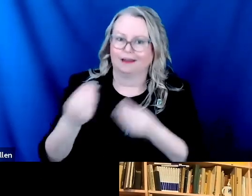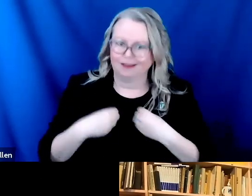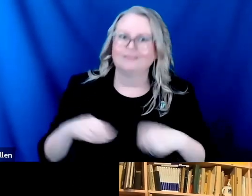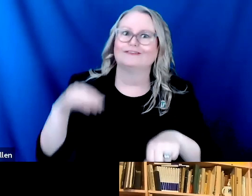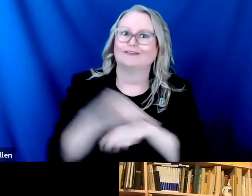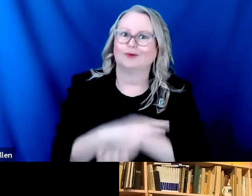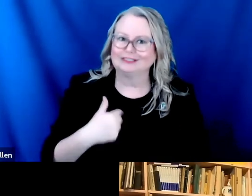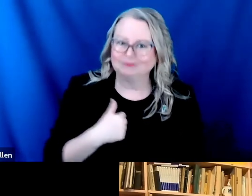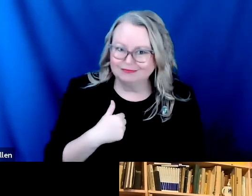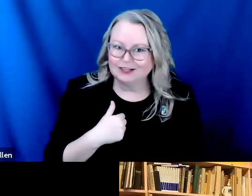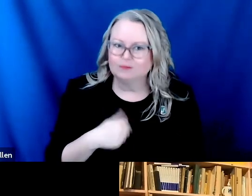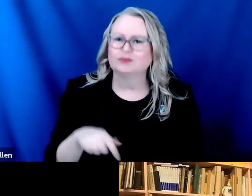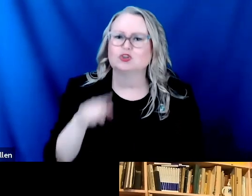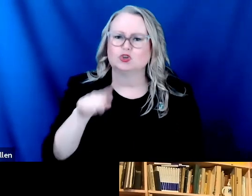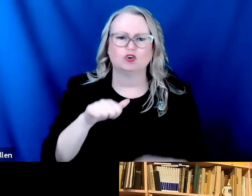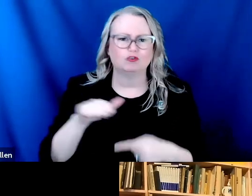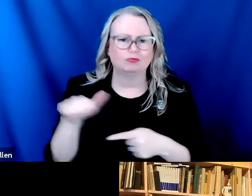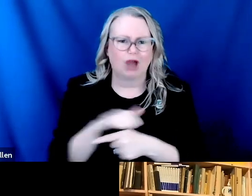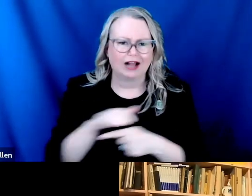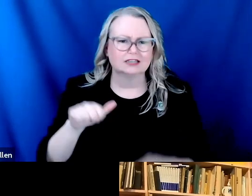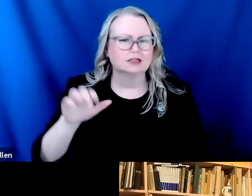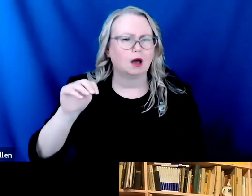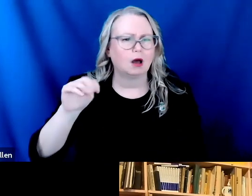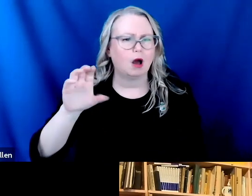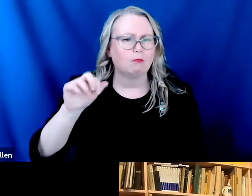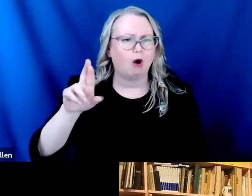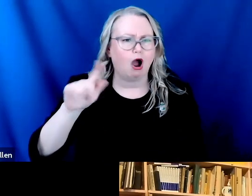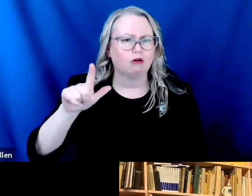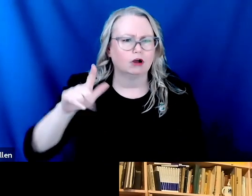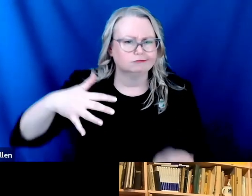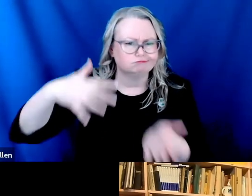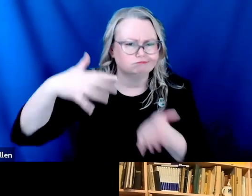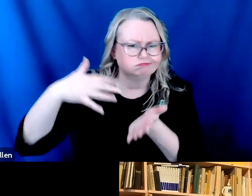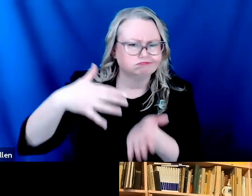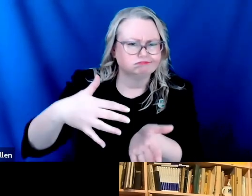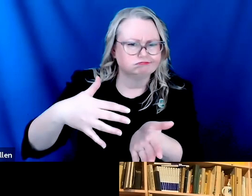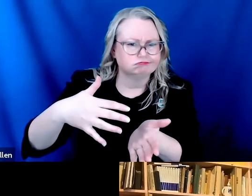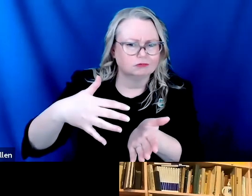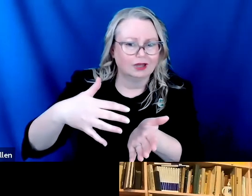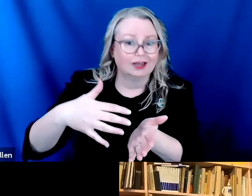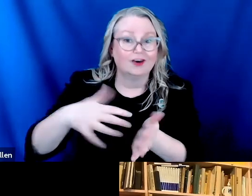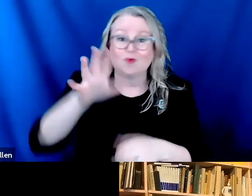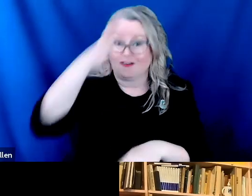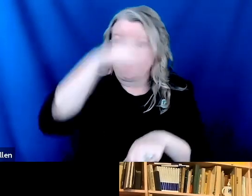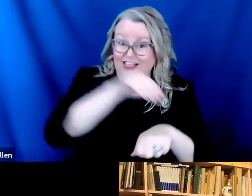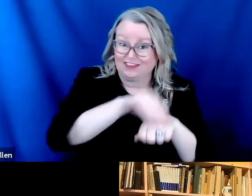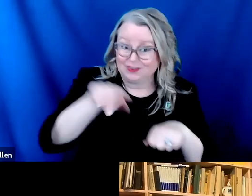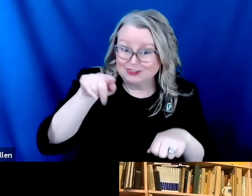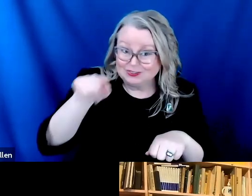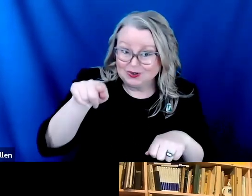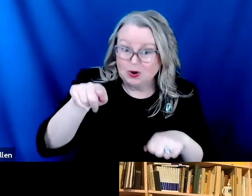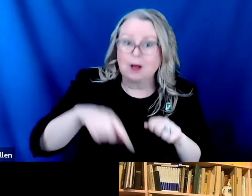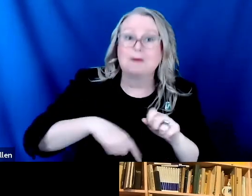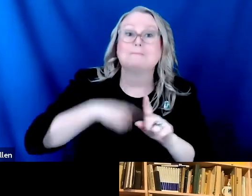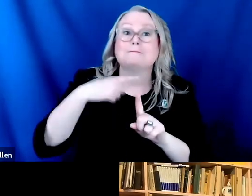distinctive version of moral scholarship. Influenced by your father, And years later, through your